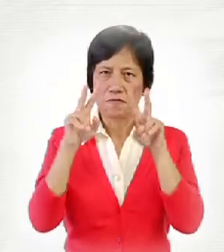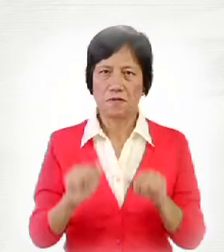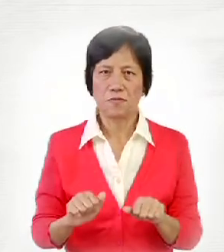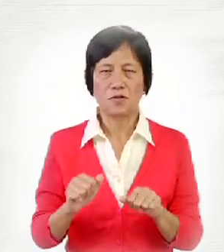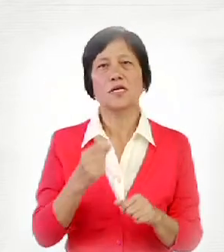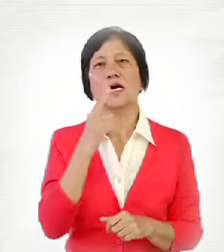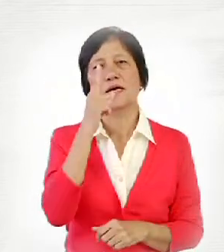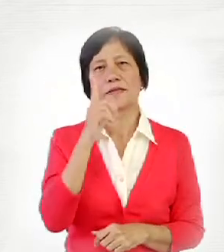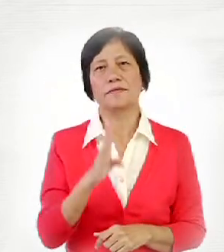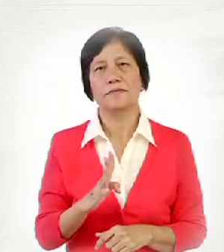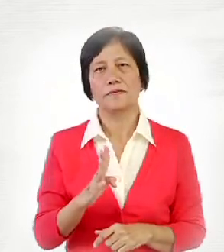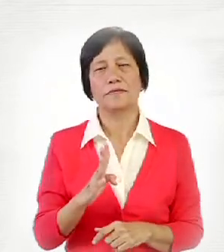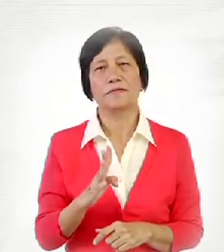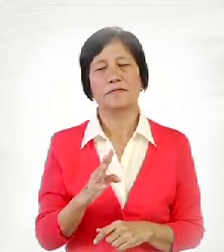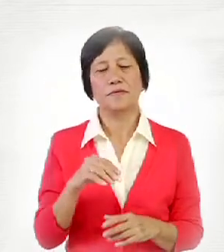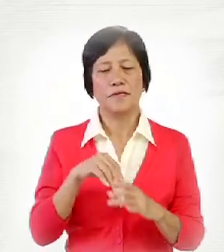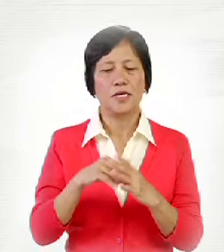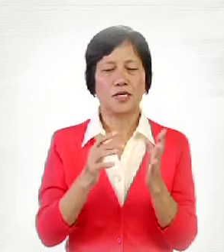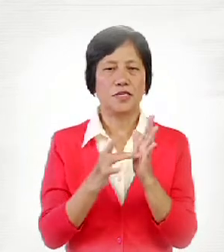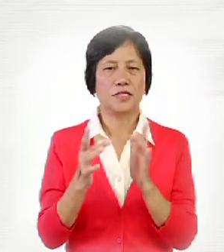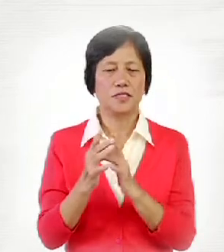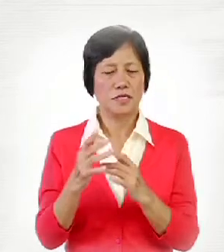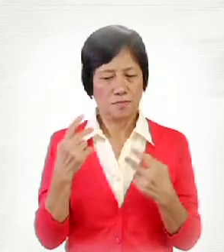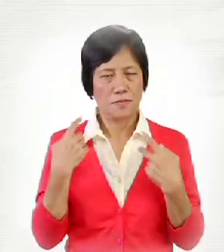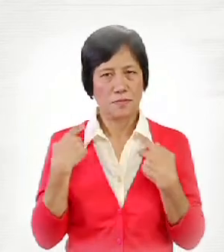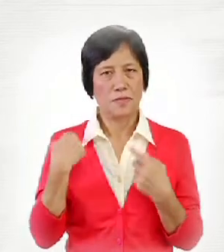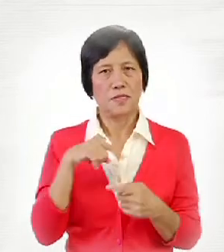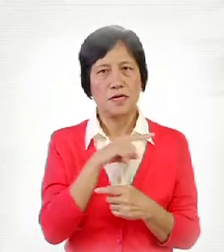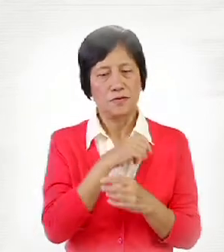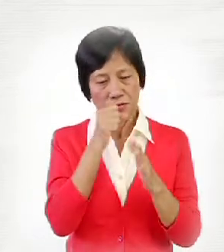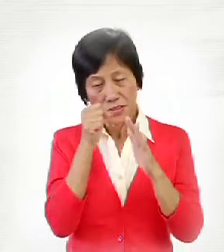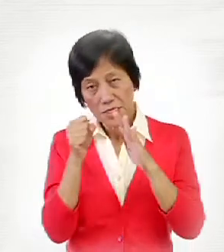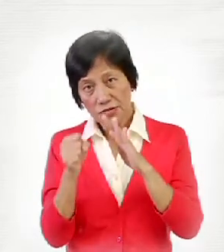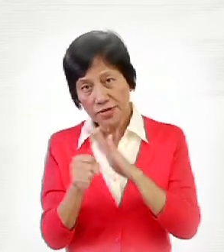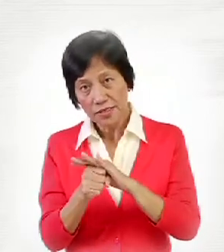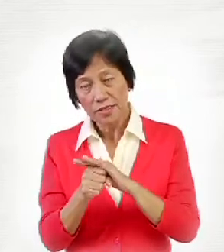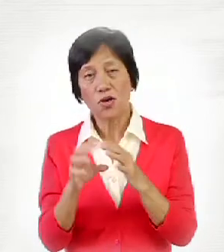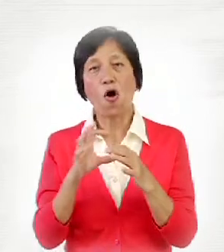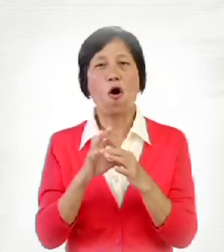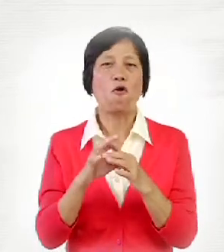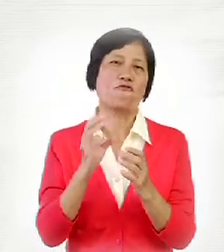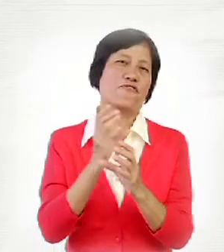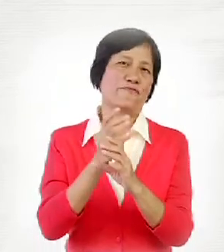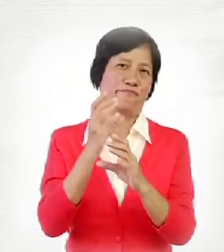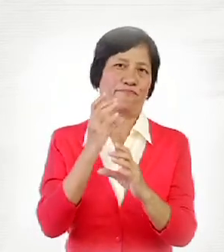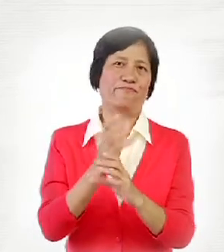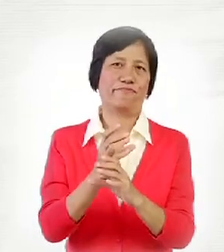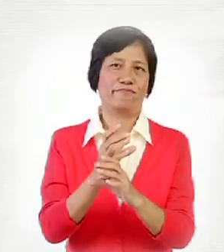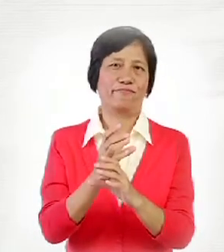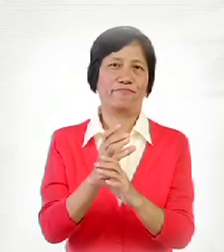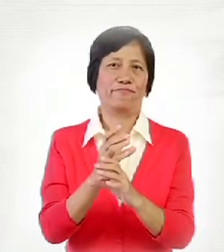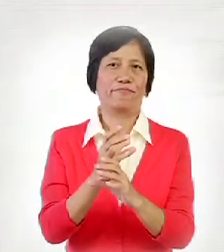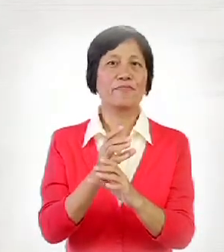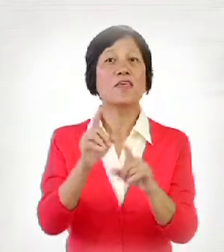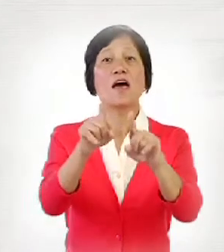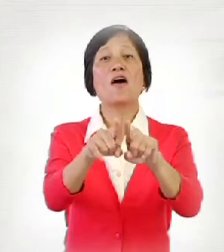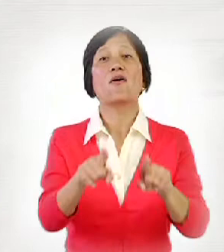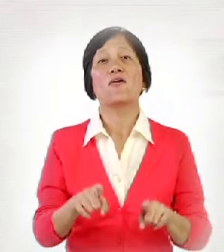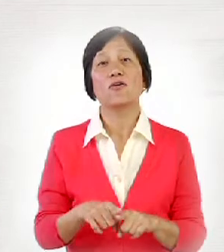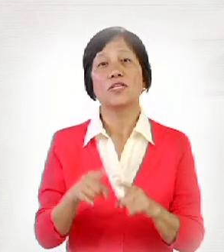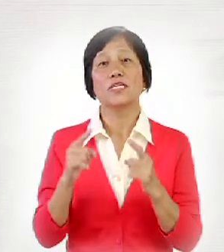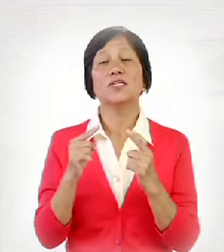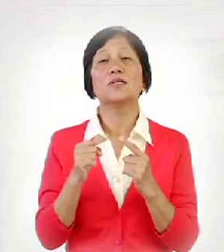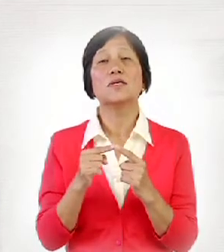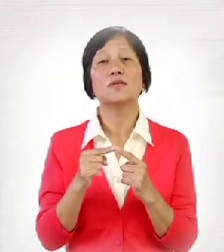In Jesus, we have the secret of creation. According